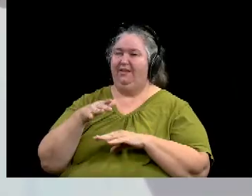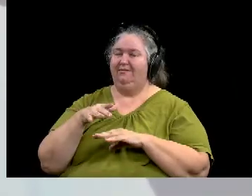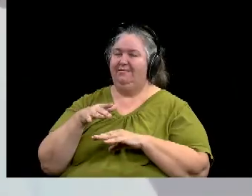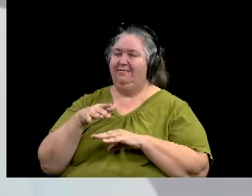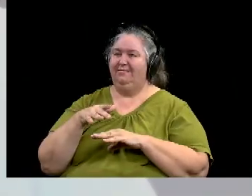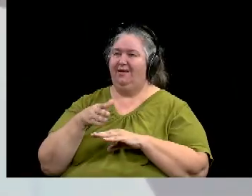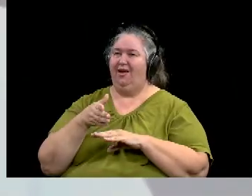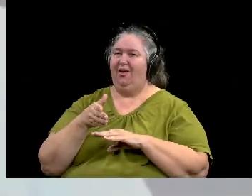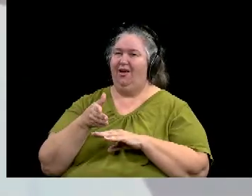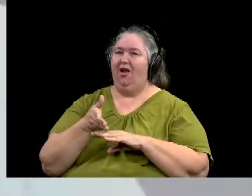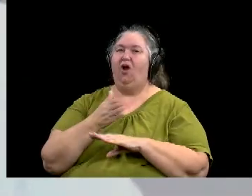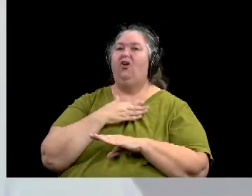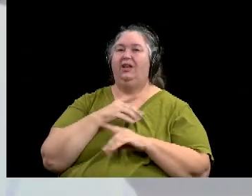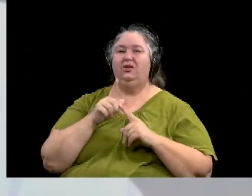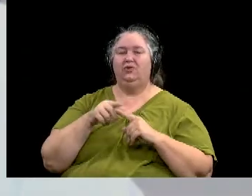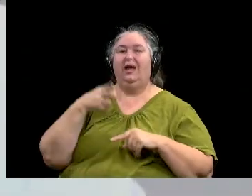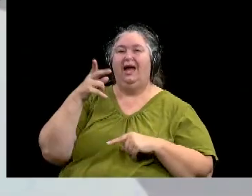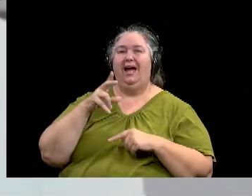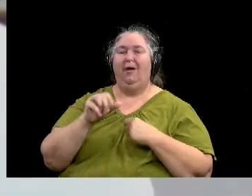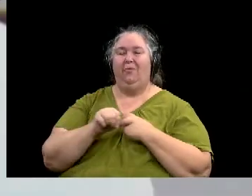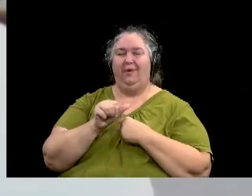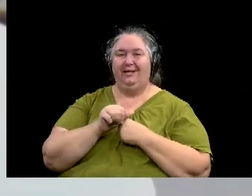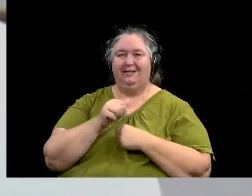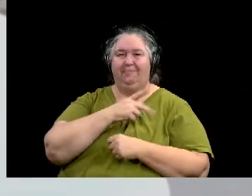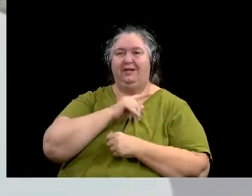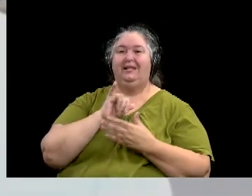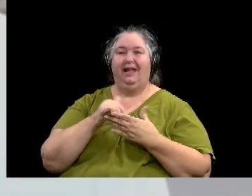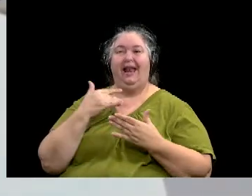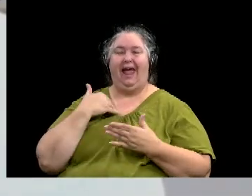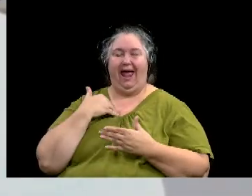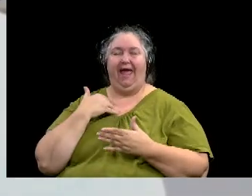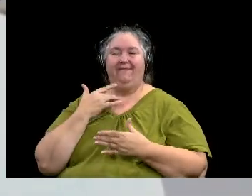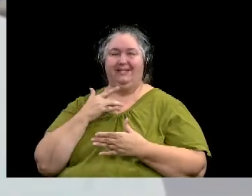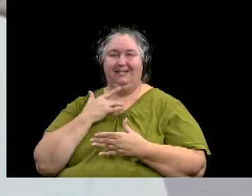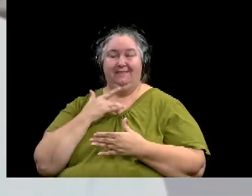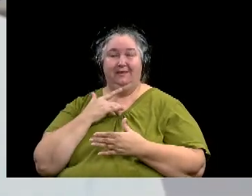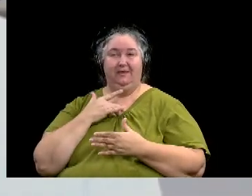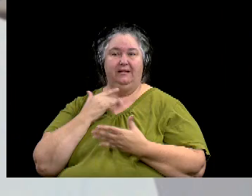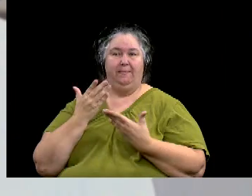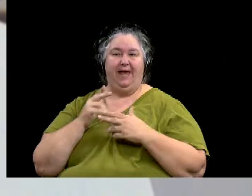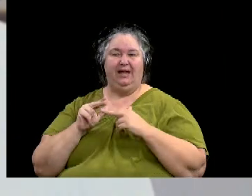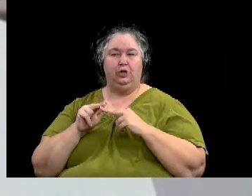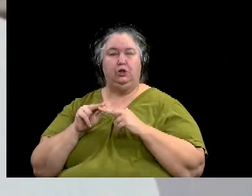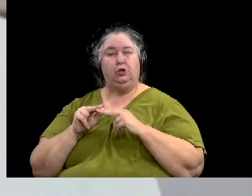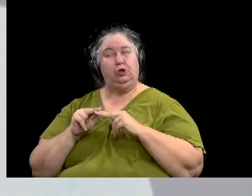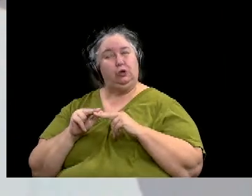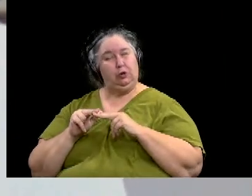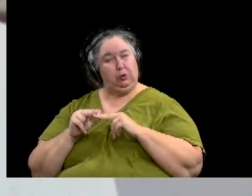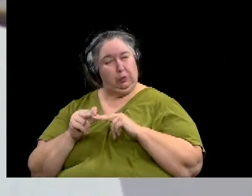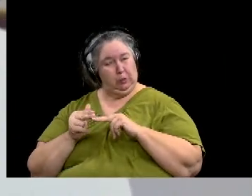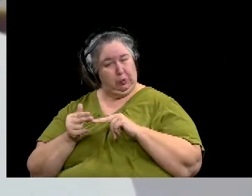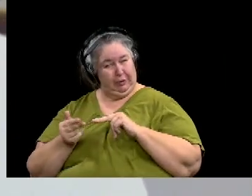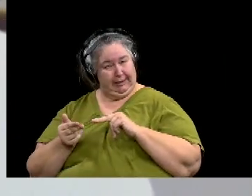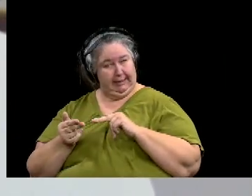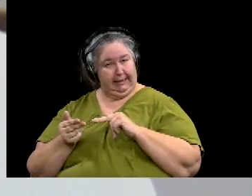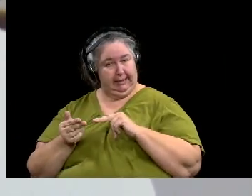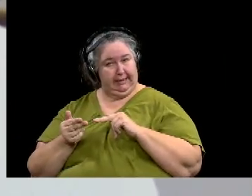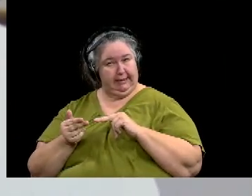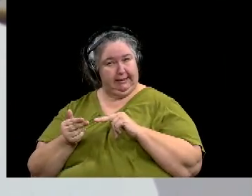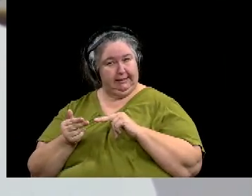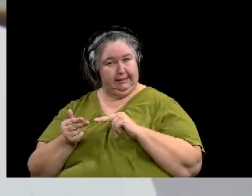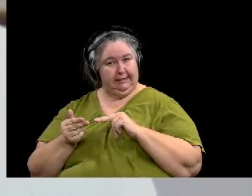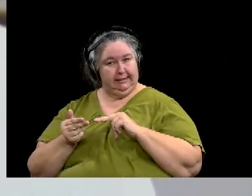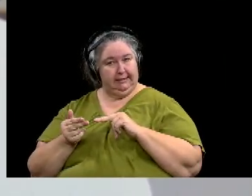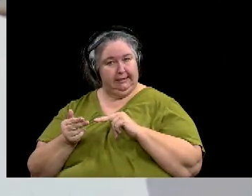symptoms may decrease progression to serious disease and death. And I wish